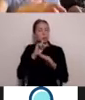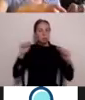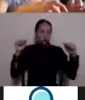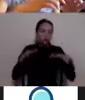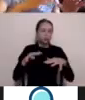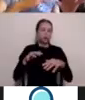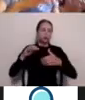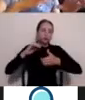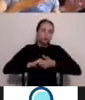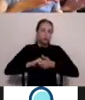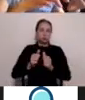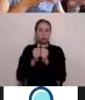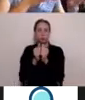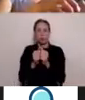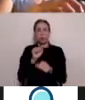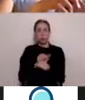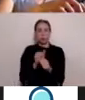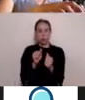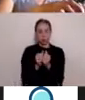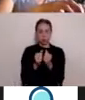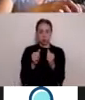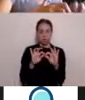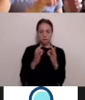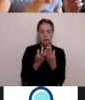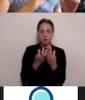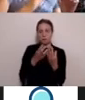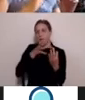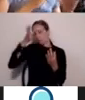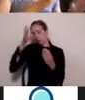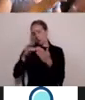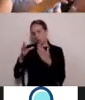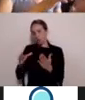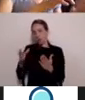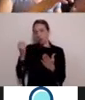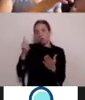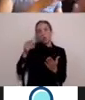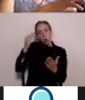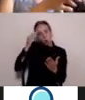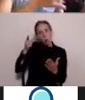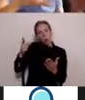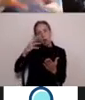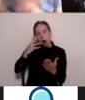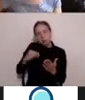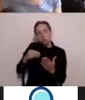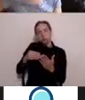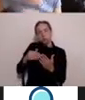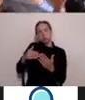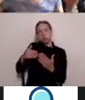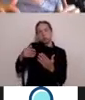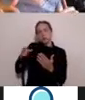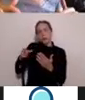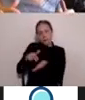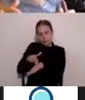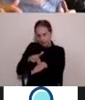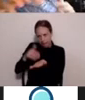parent organizations, knowing that they've got their finger on the pulse of what's happening, and seeing them as some way to get information back quickly